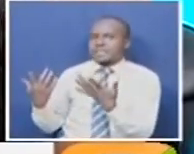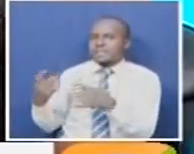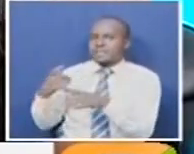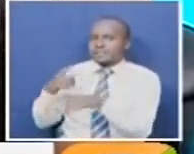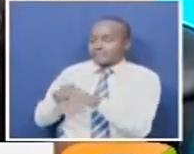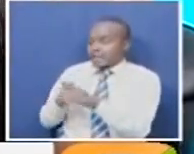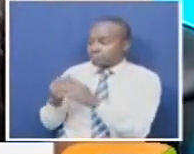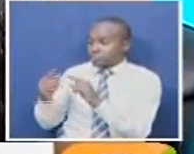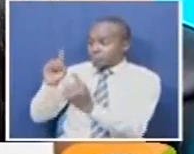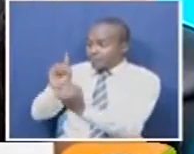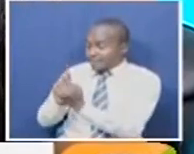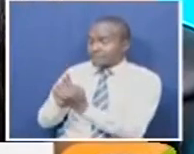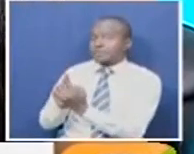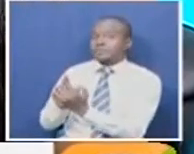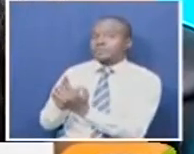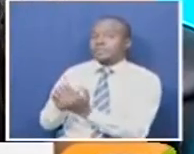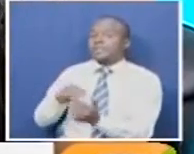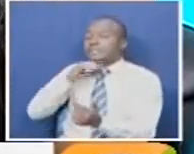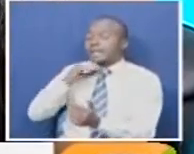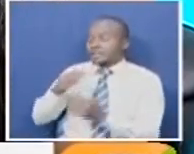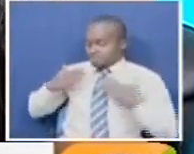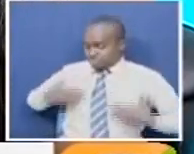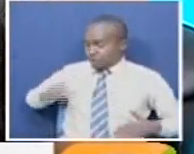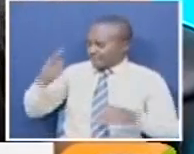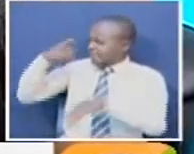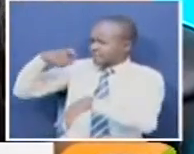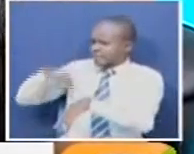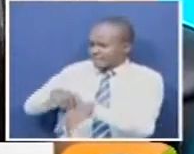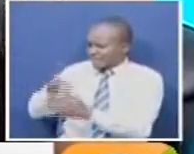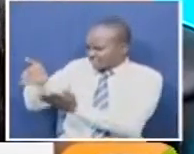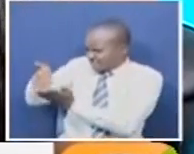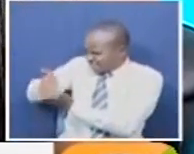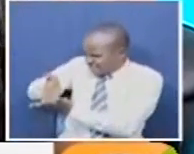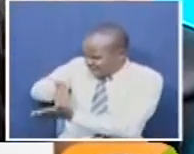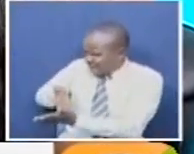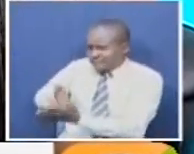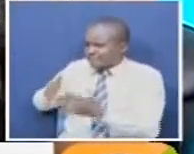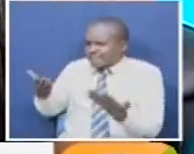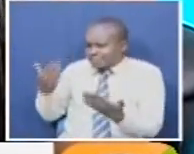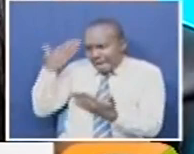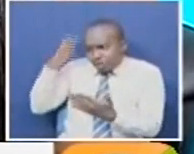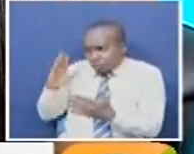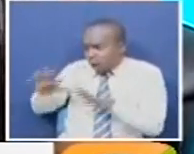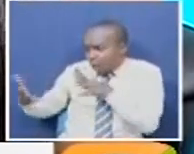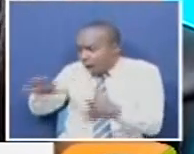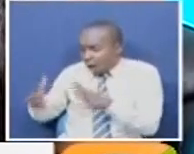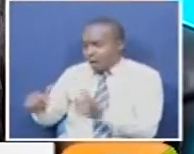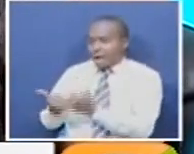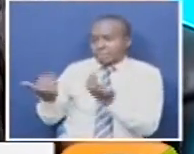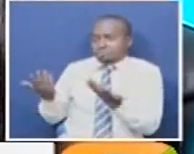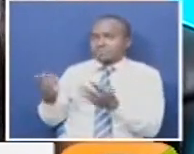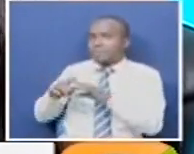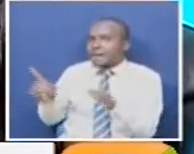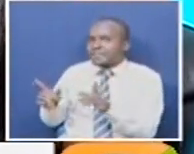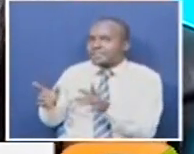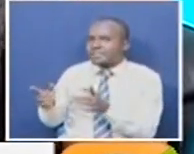coming face to face with a dead body and actually having to dissect it? Because I don't know the technicalities of what you do, but